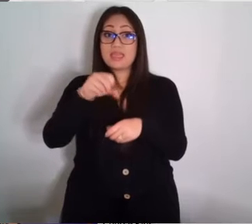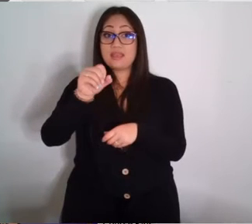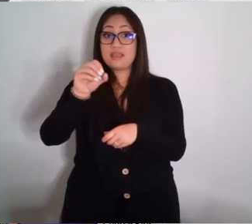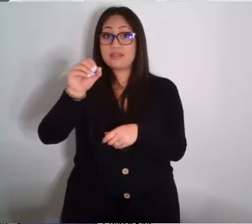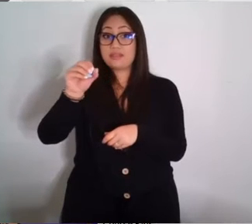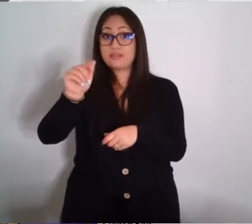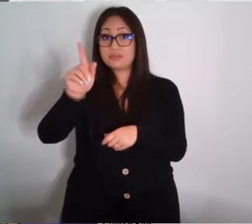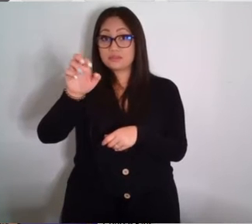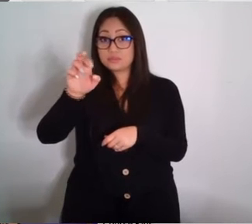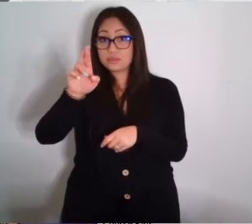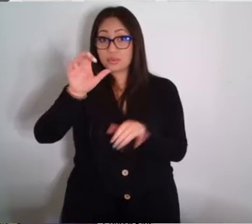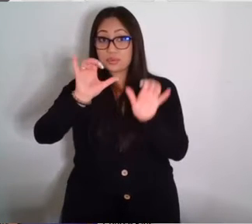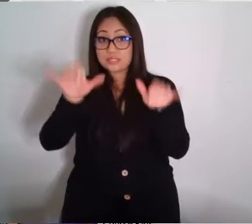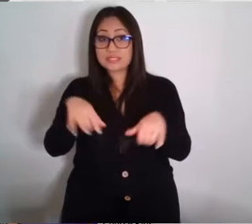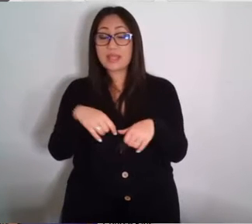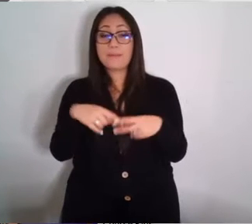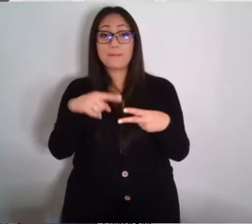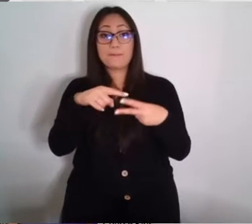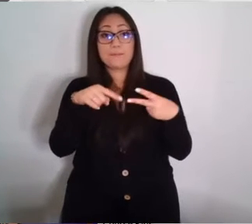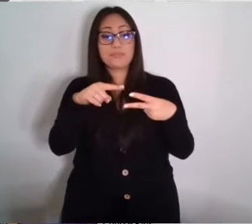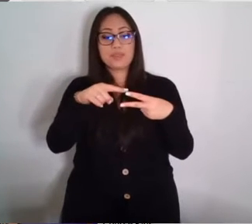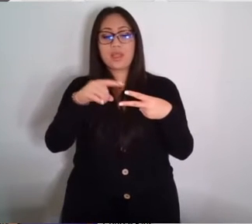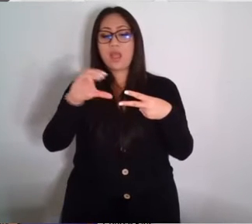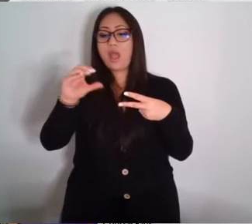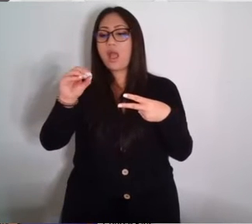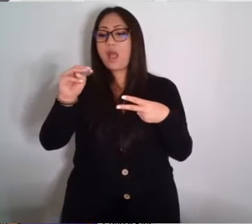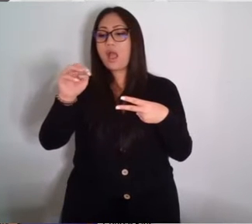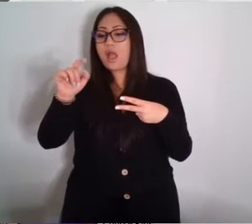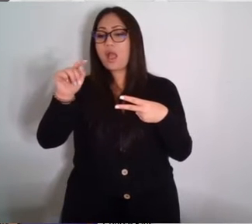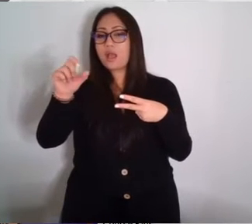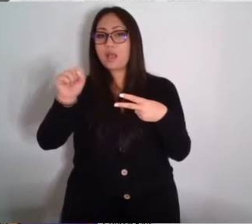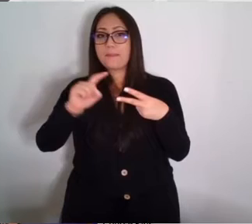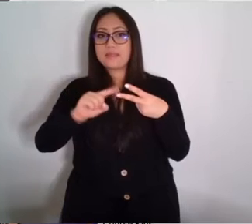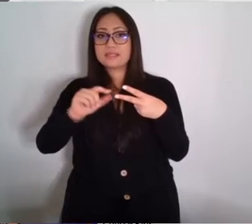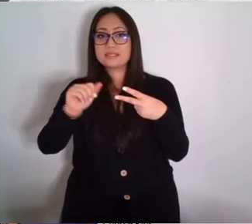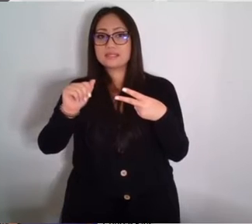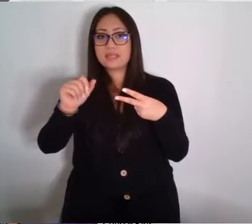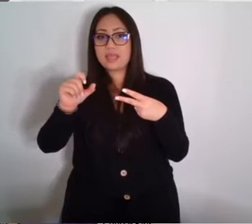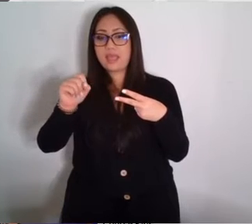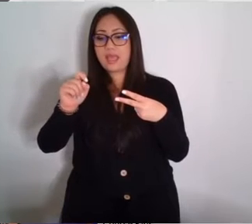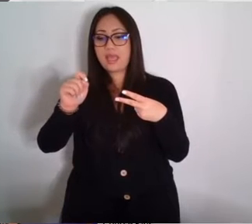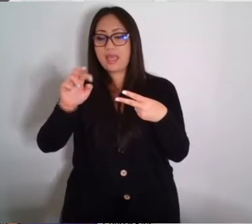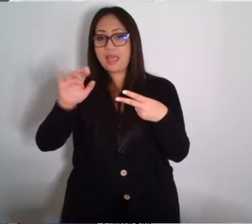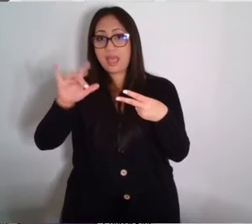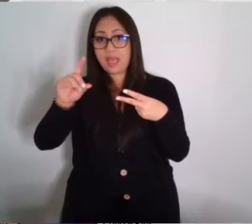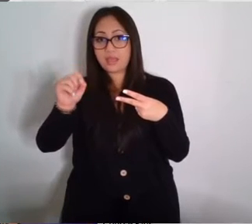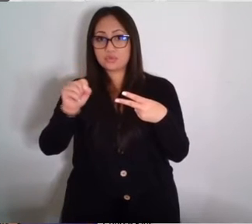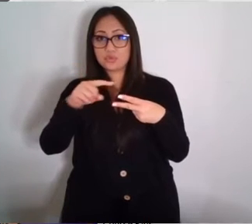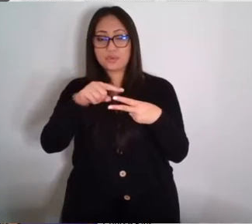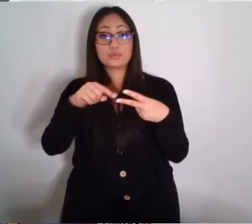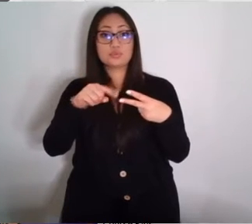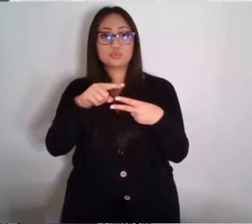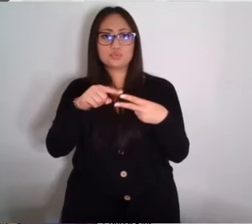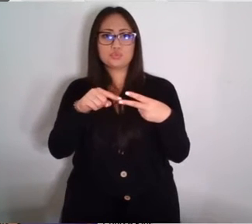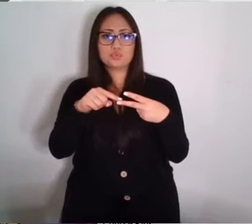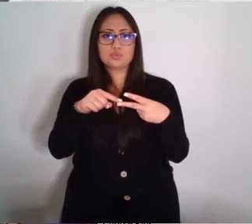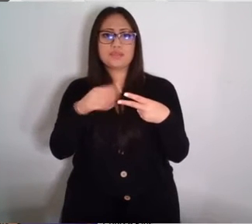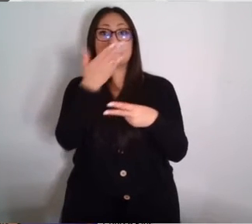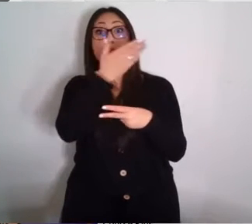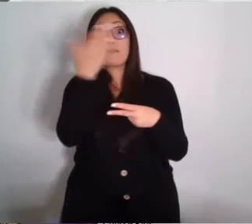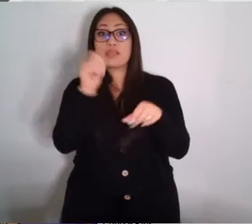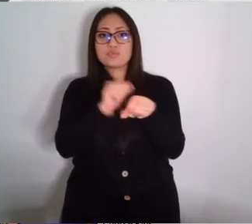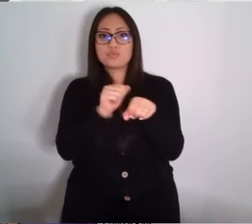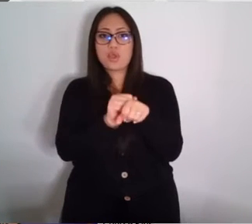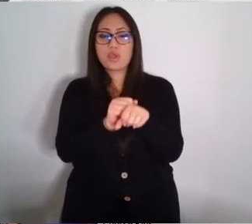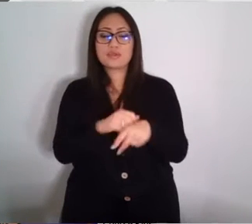they're just as interesting. And they both have one main thing in common. They're basically flying space rocks. Let's talk about comets first. The